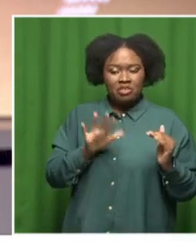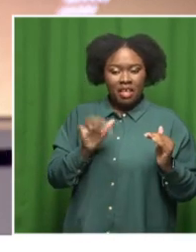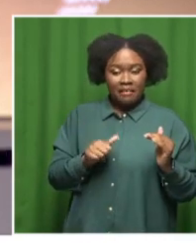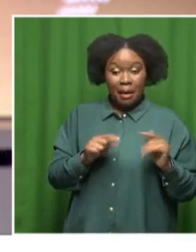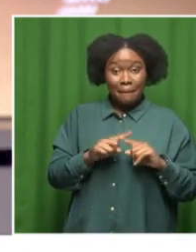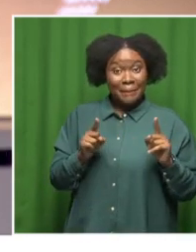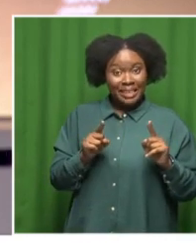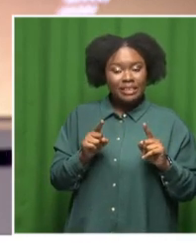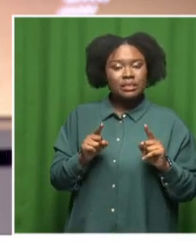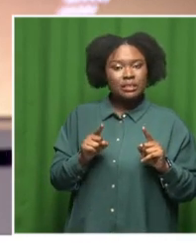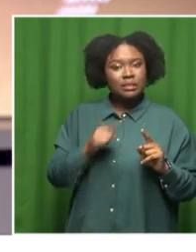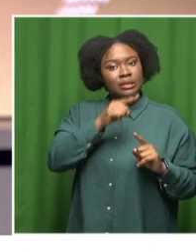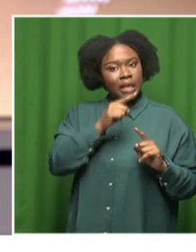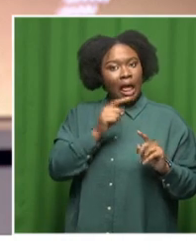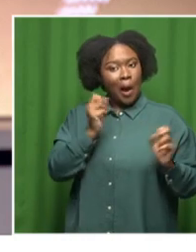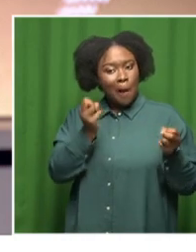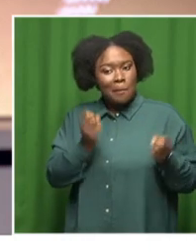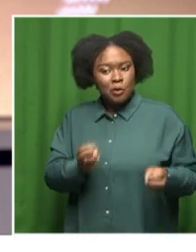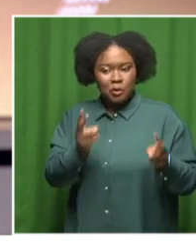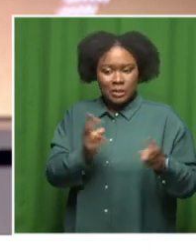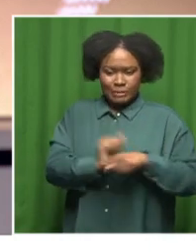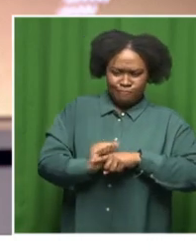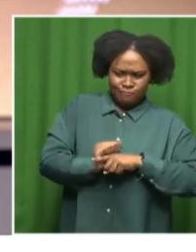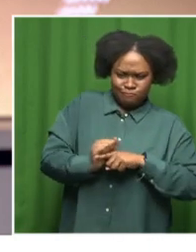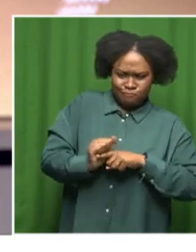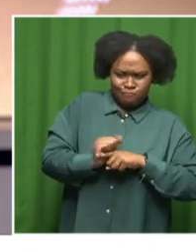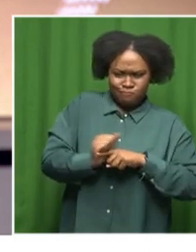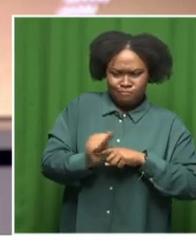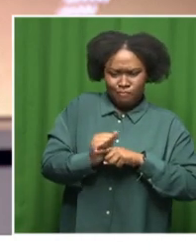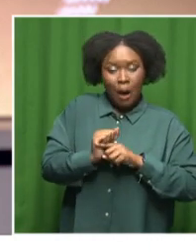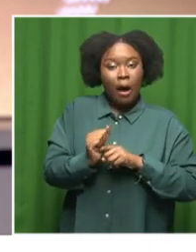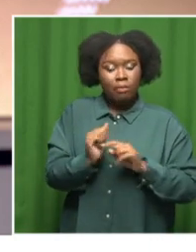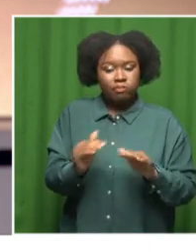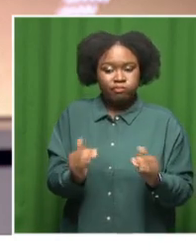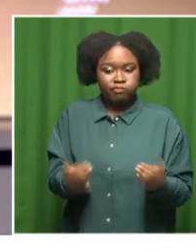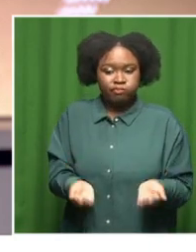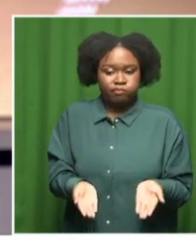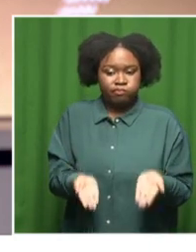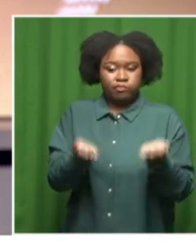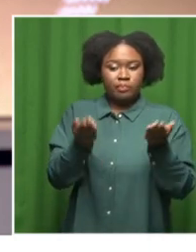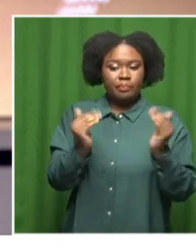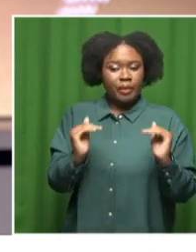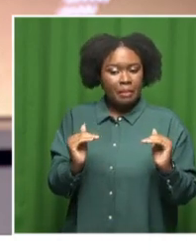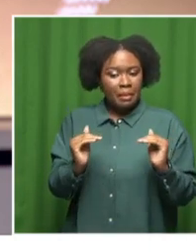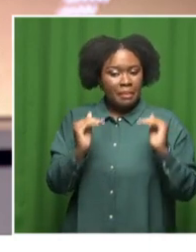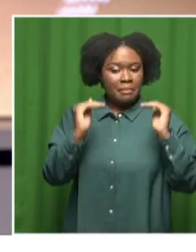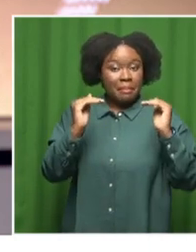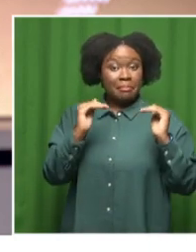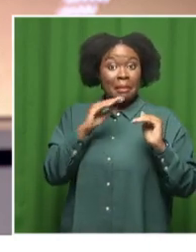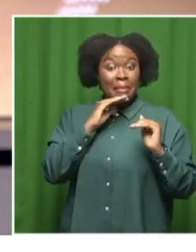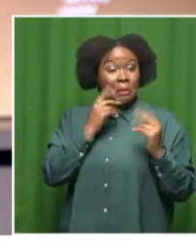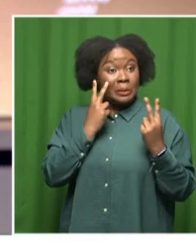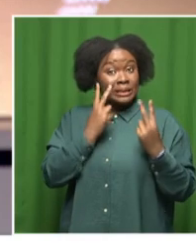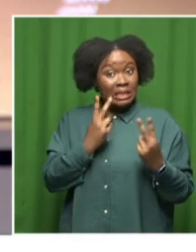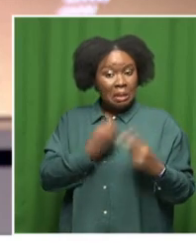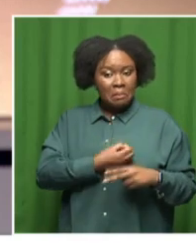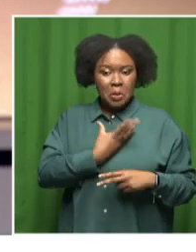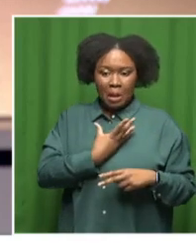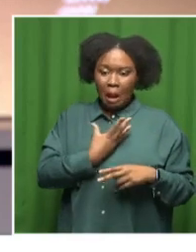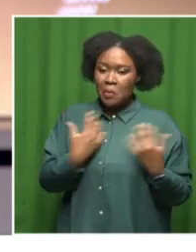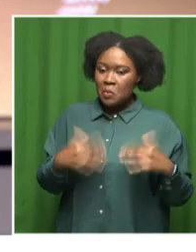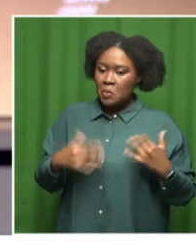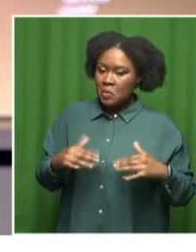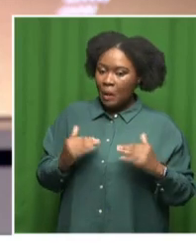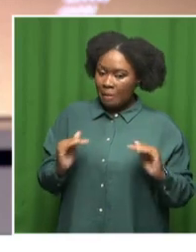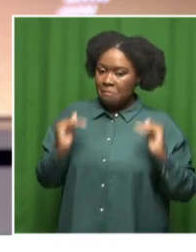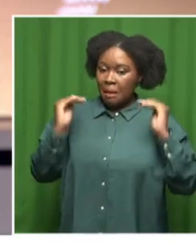they've actually had the opportunity to up their game. Perhaps we could see a different result. We could see a different Proteas. I'm not saying there's